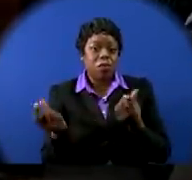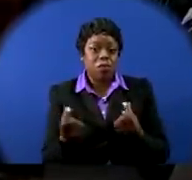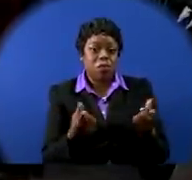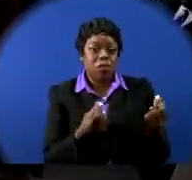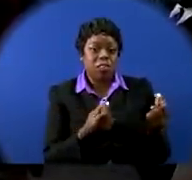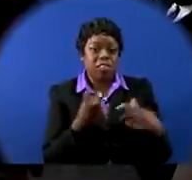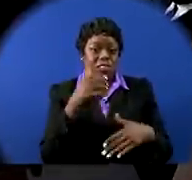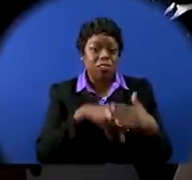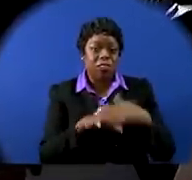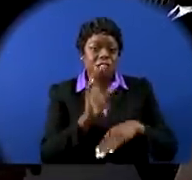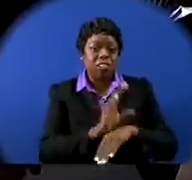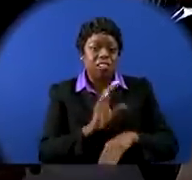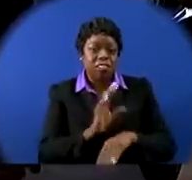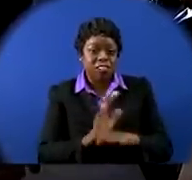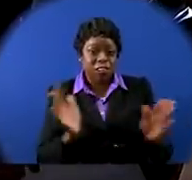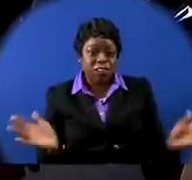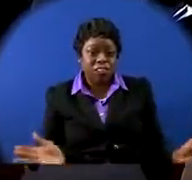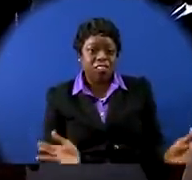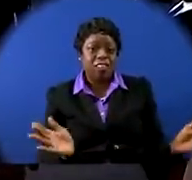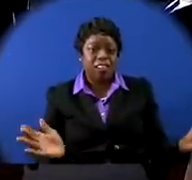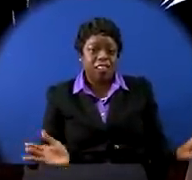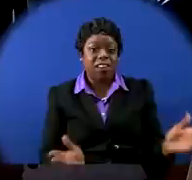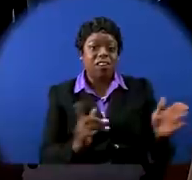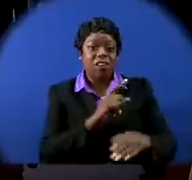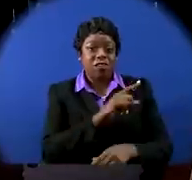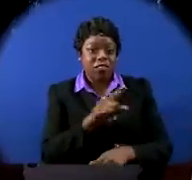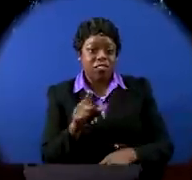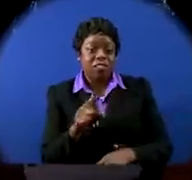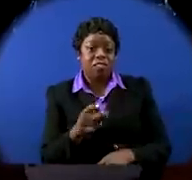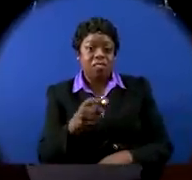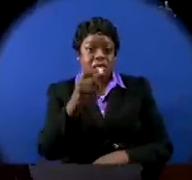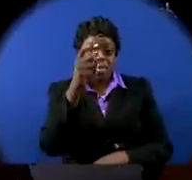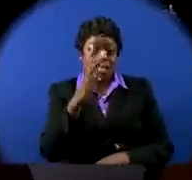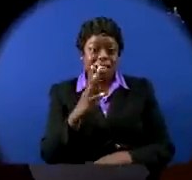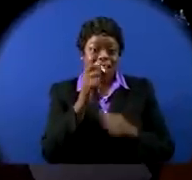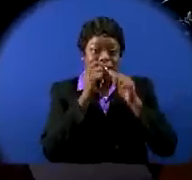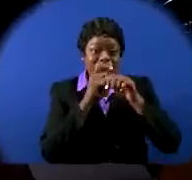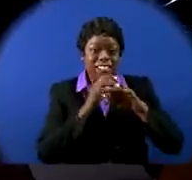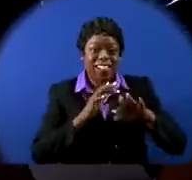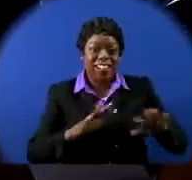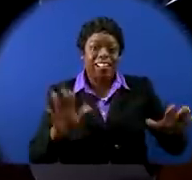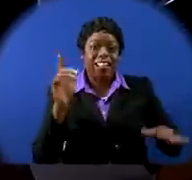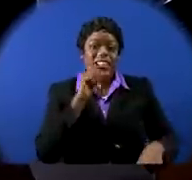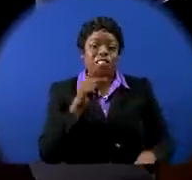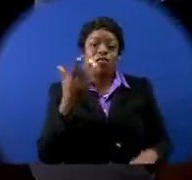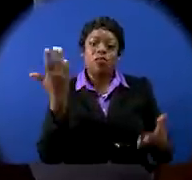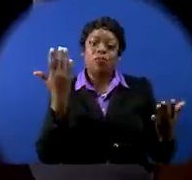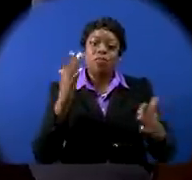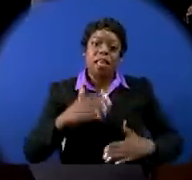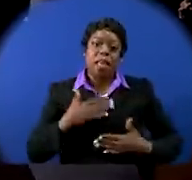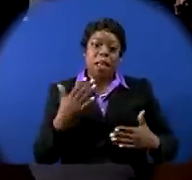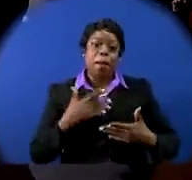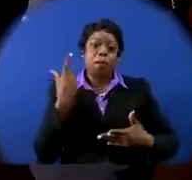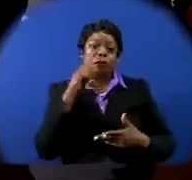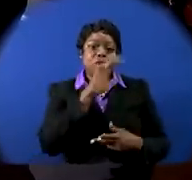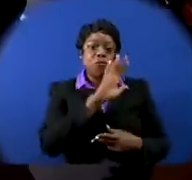them. Encourage them. God bless you. So proud of your